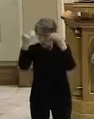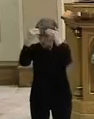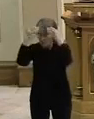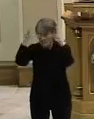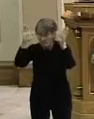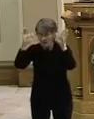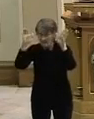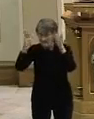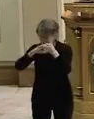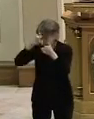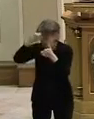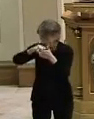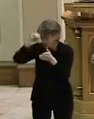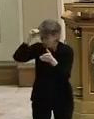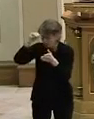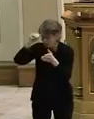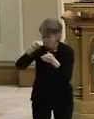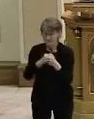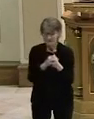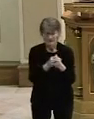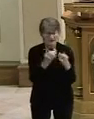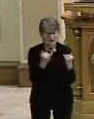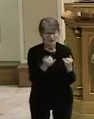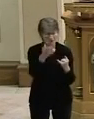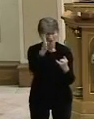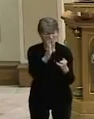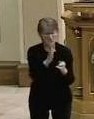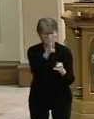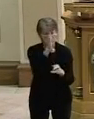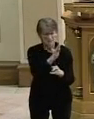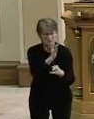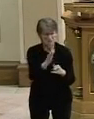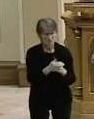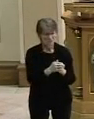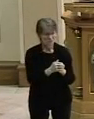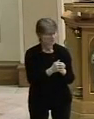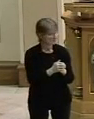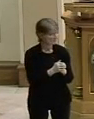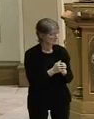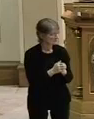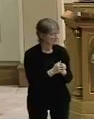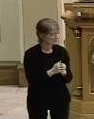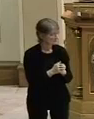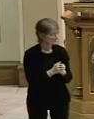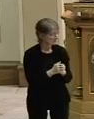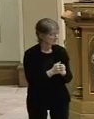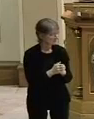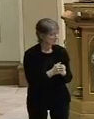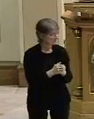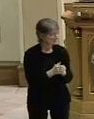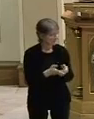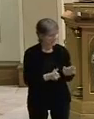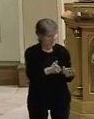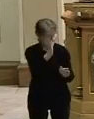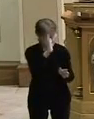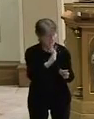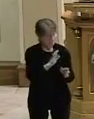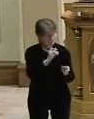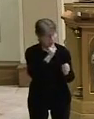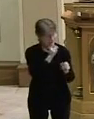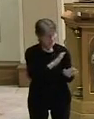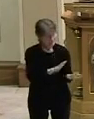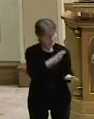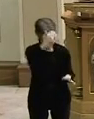soul. And may Almighty God bless you. And I'm going to make the sign of the cross, and then you make the sign of the cross. And may Almighty God bless you,